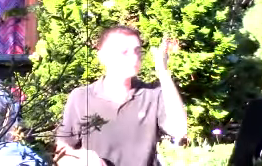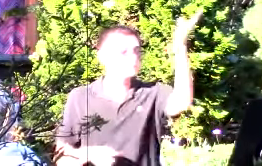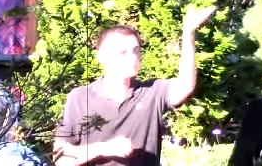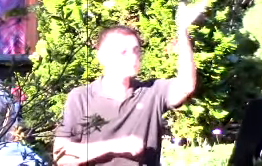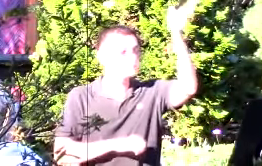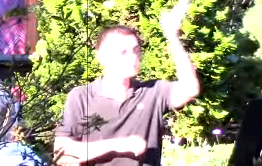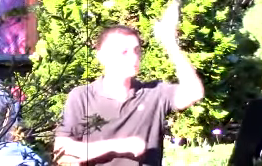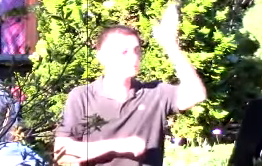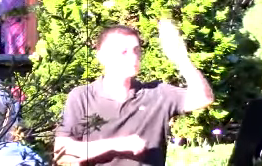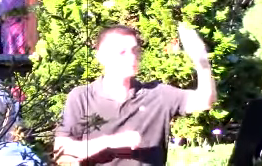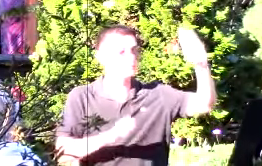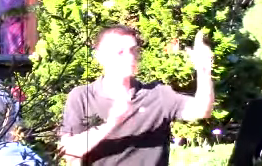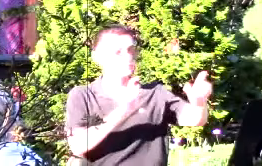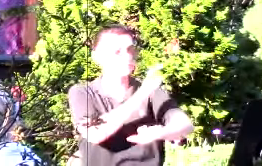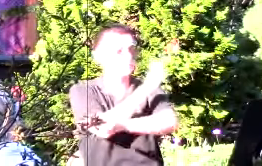Adonai